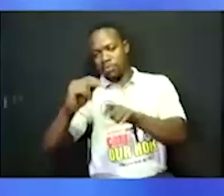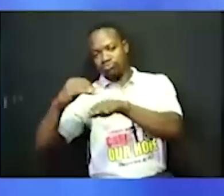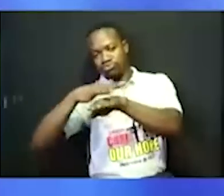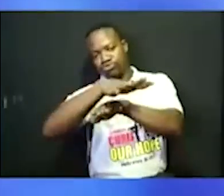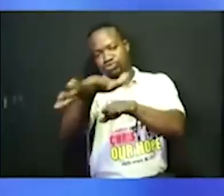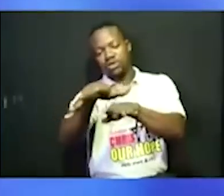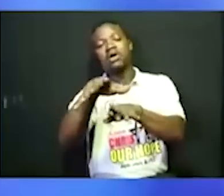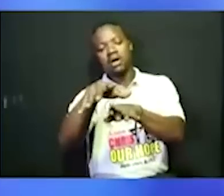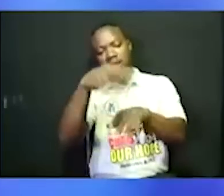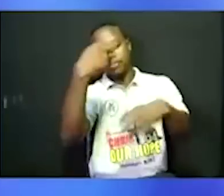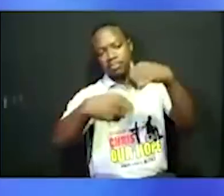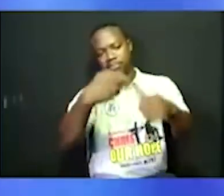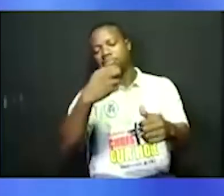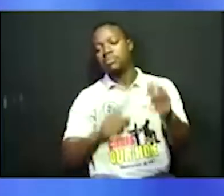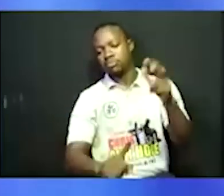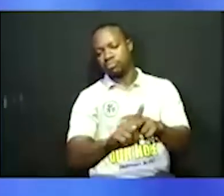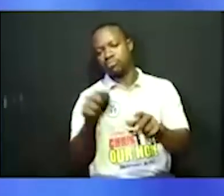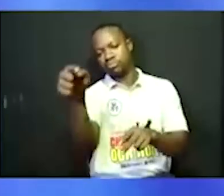many.